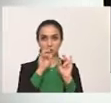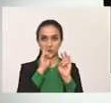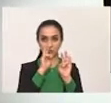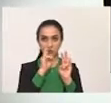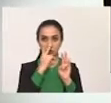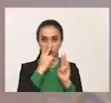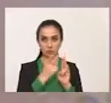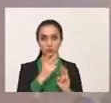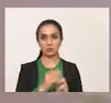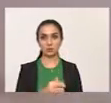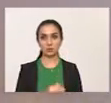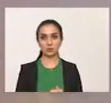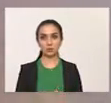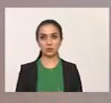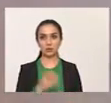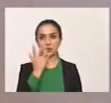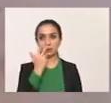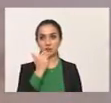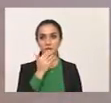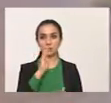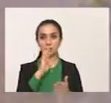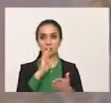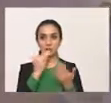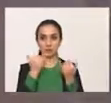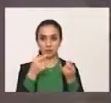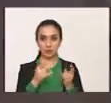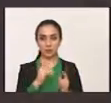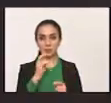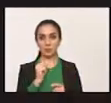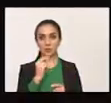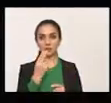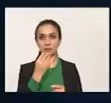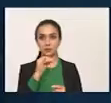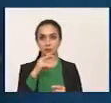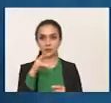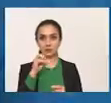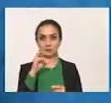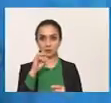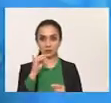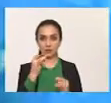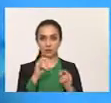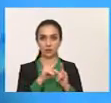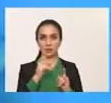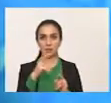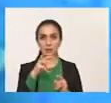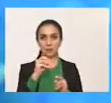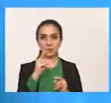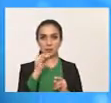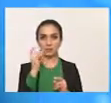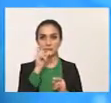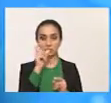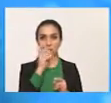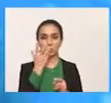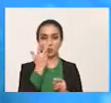kuzating. Rangsiz tabiiy holdagi batsillalar hamda metilen ko'k